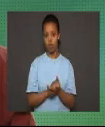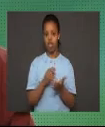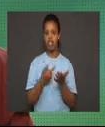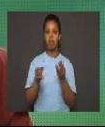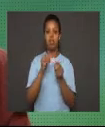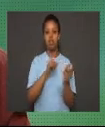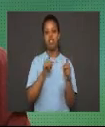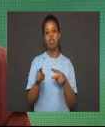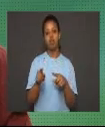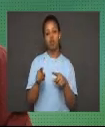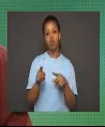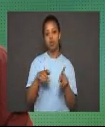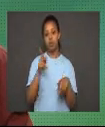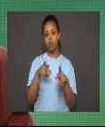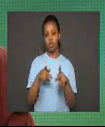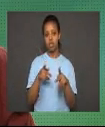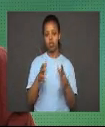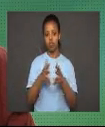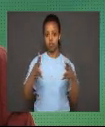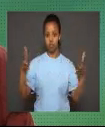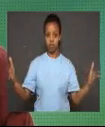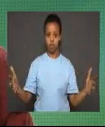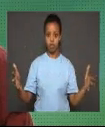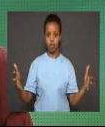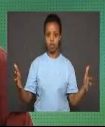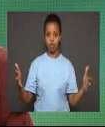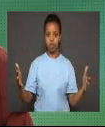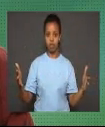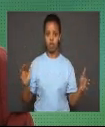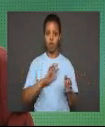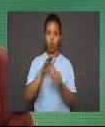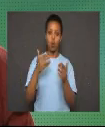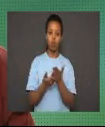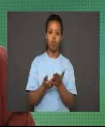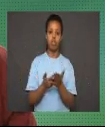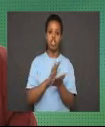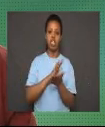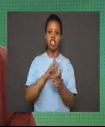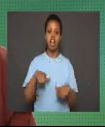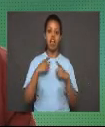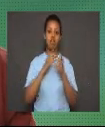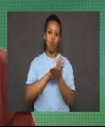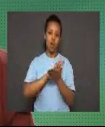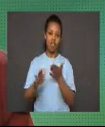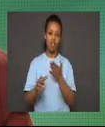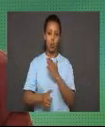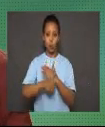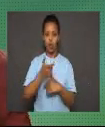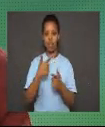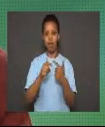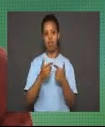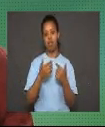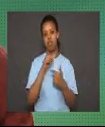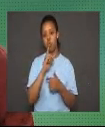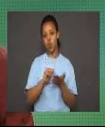Any further population explosions could potentially affect the overall quality